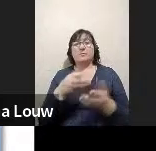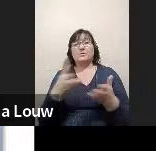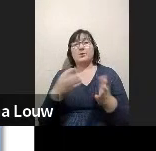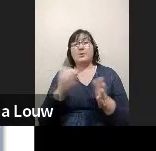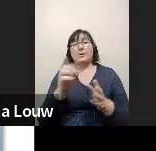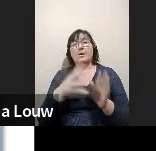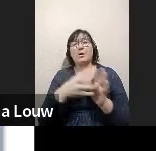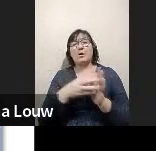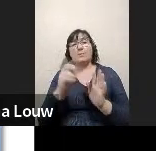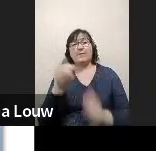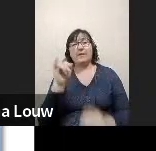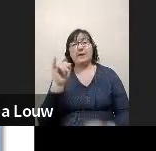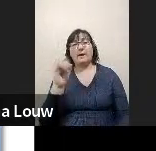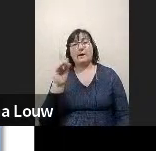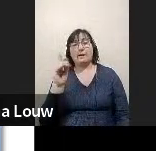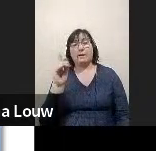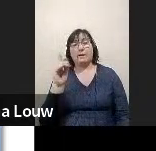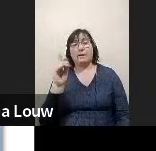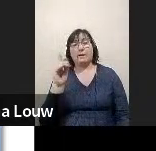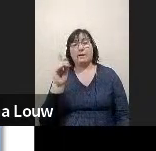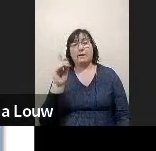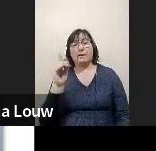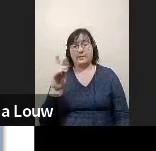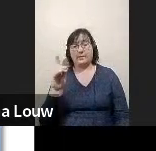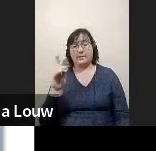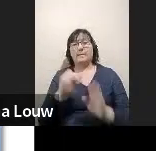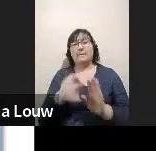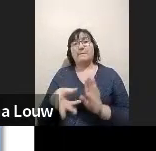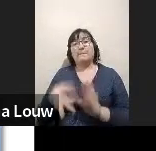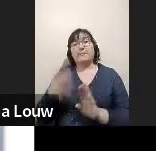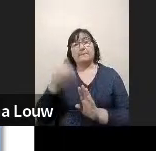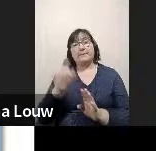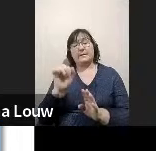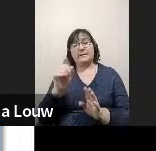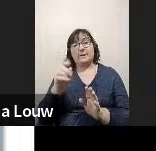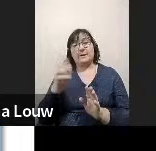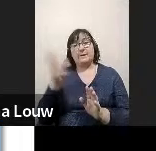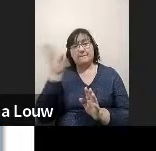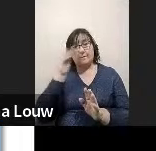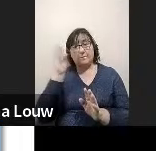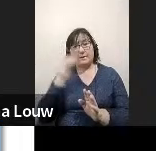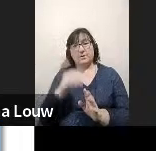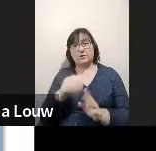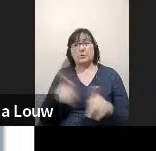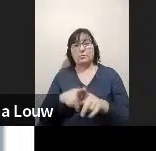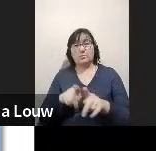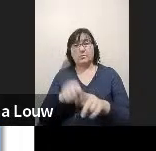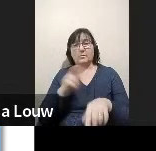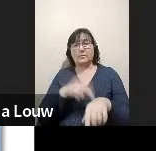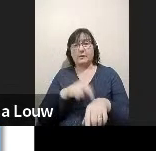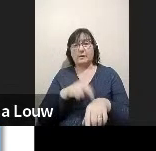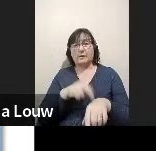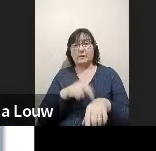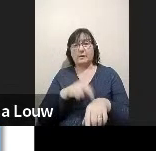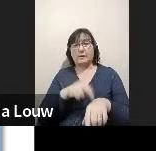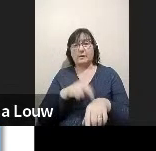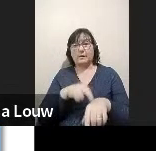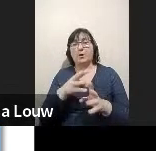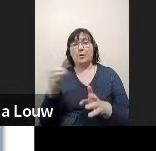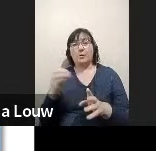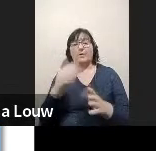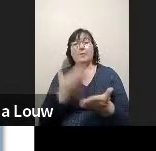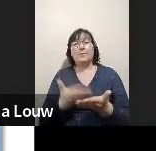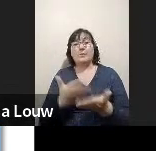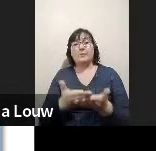that reads update my details, and also a copy of your proof of a residential address. Okay, so that's one set